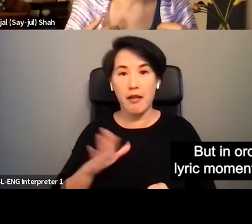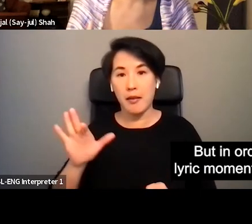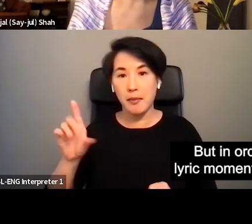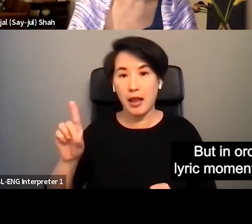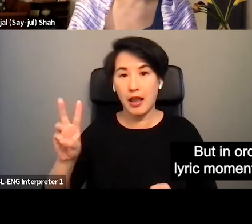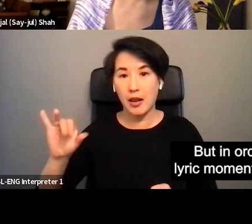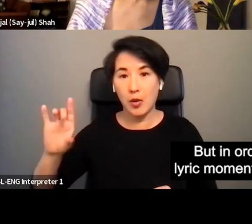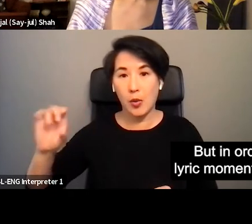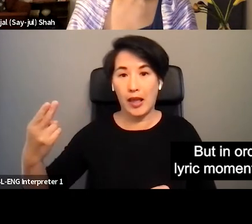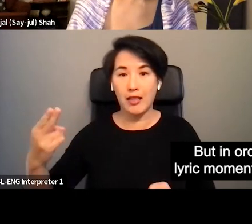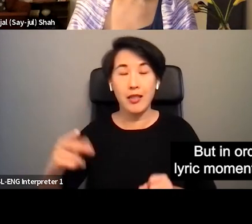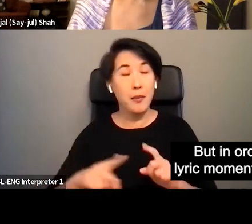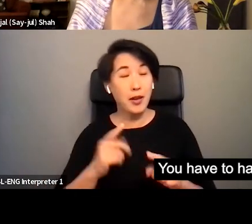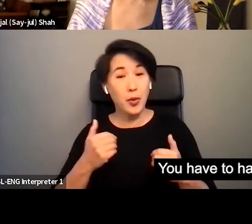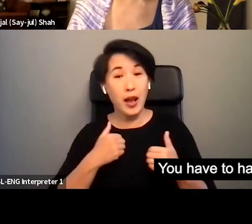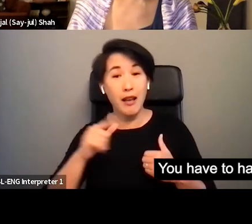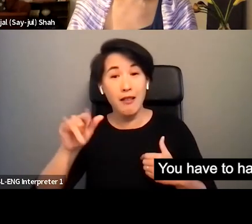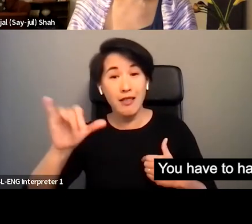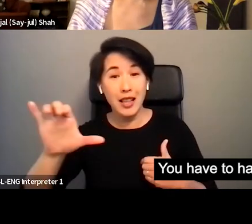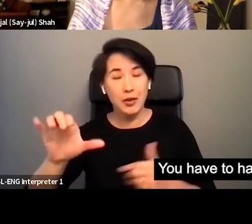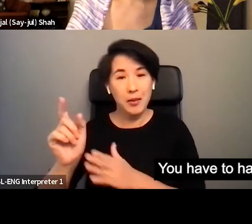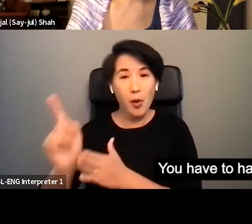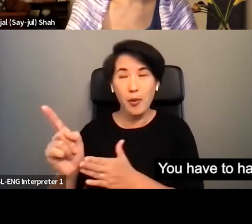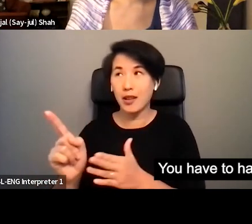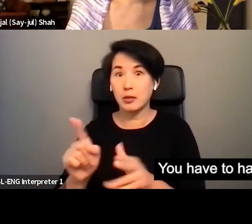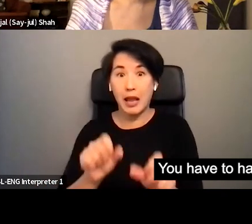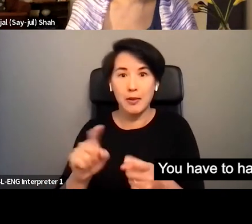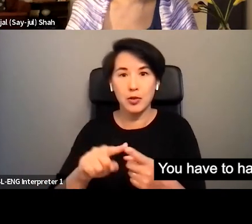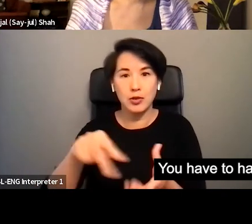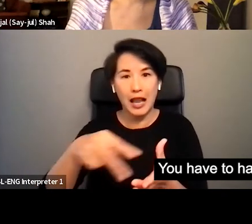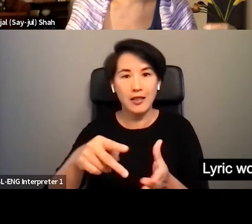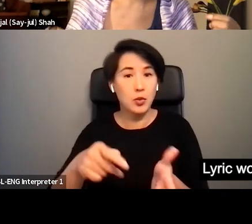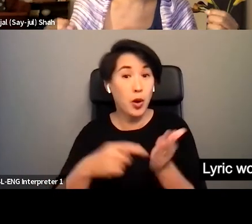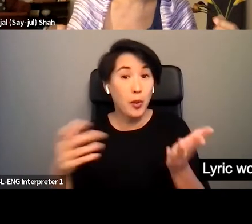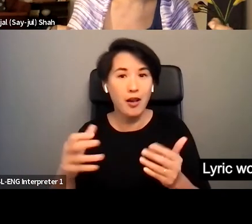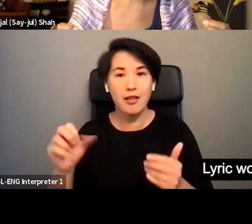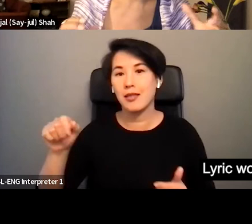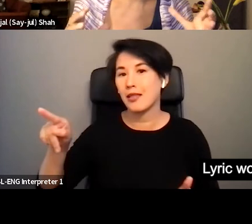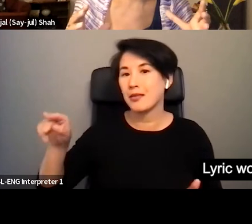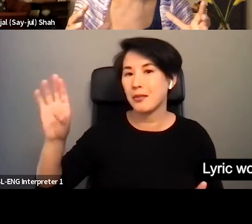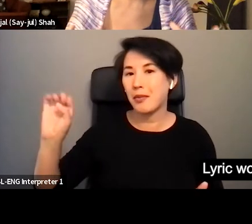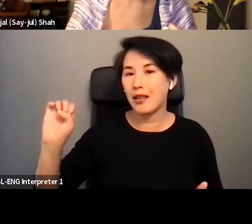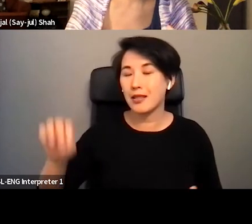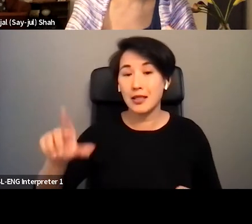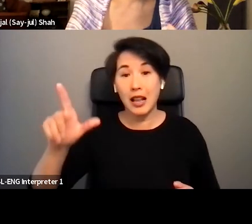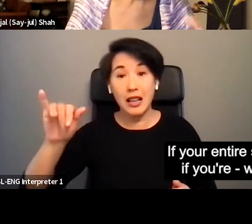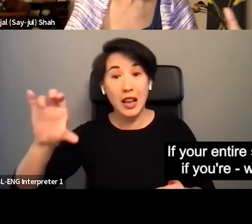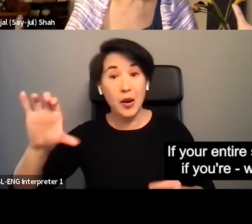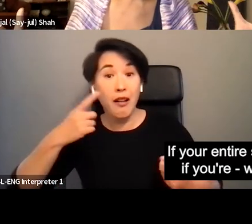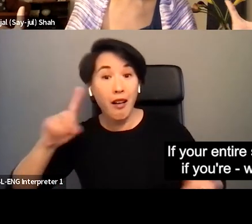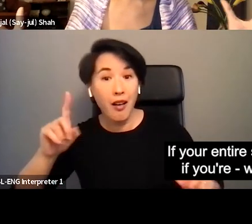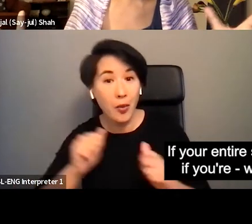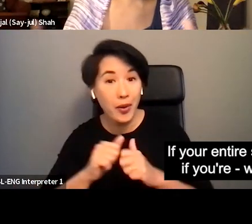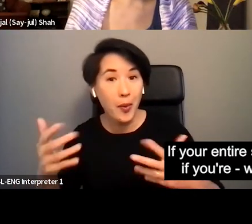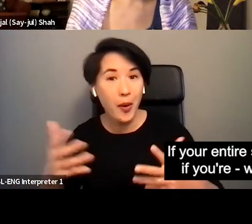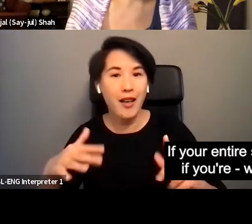order to dance, you have to have some space, right? Lyric works with space. If